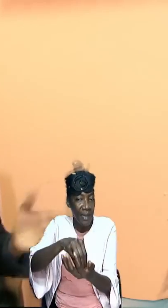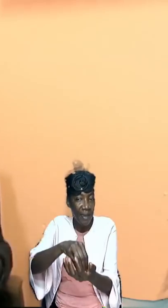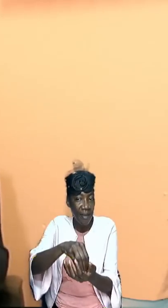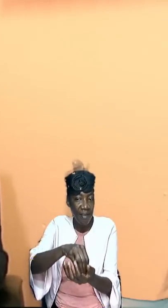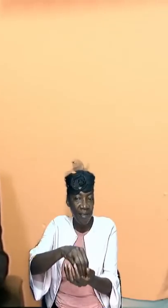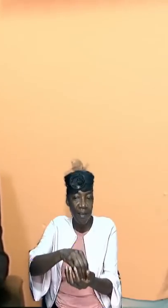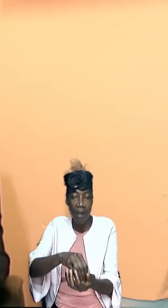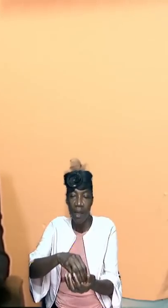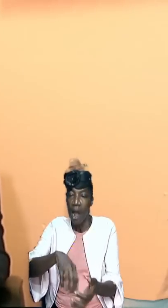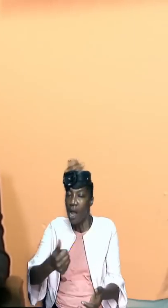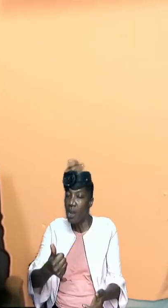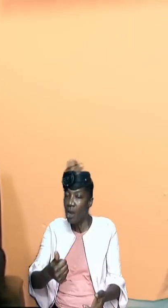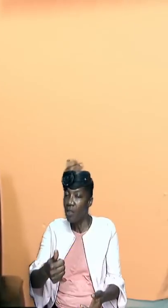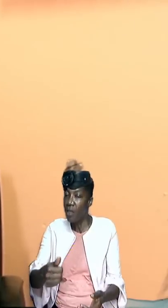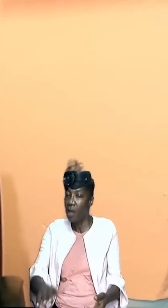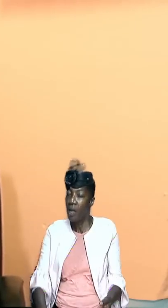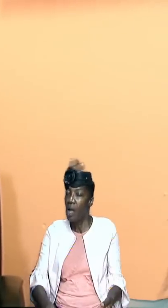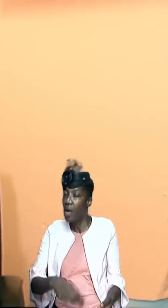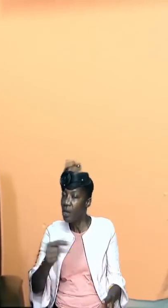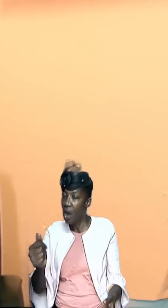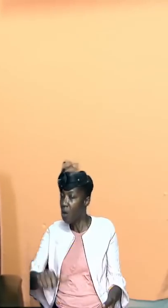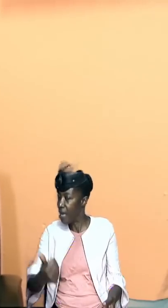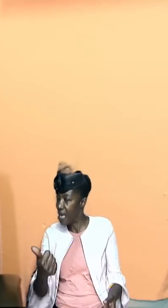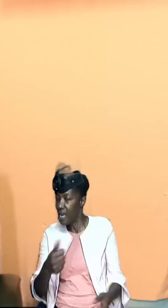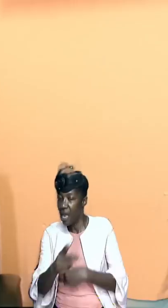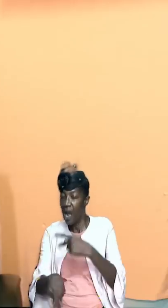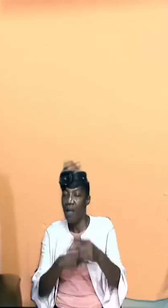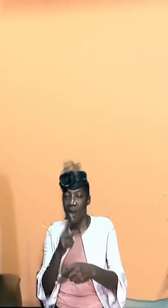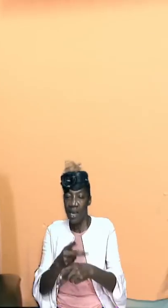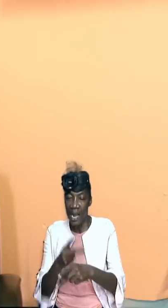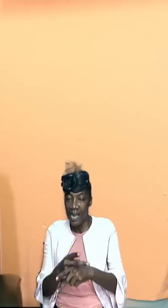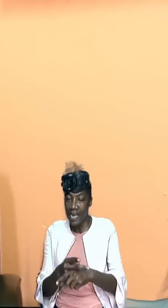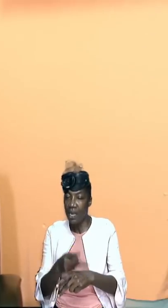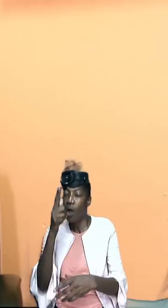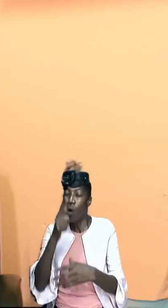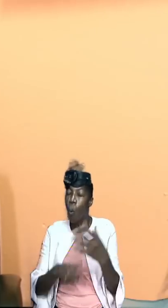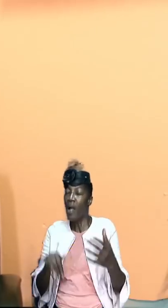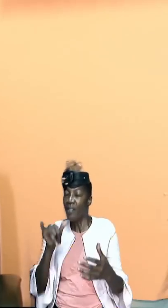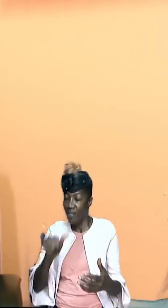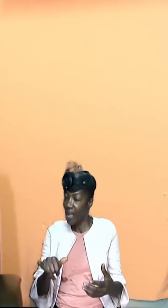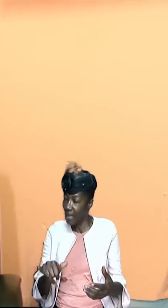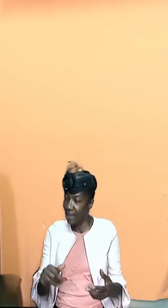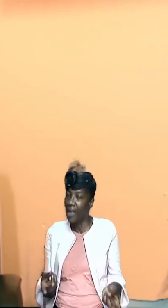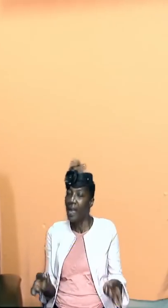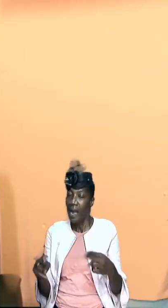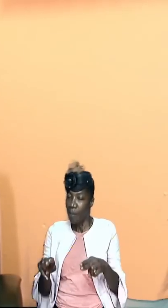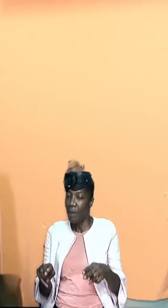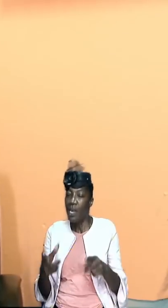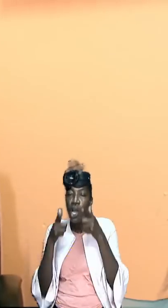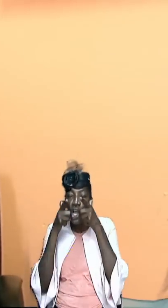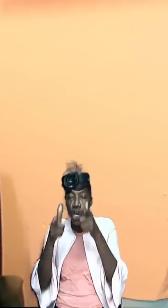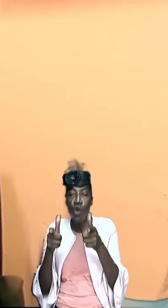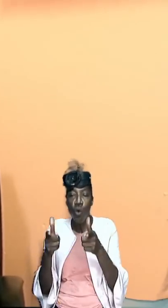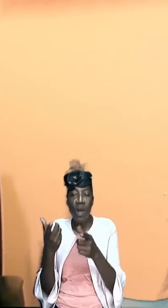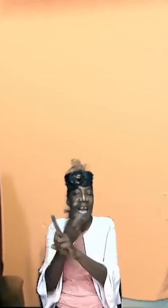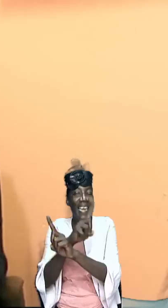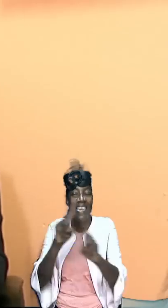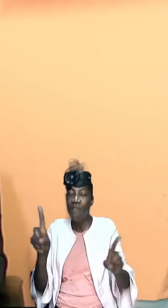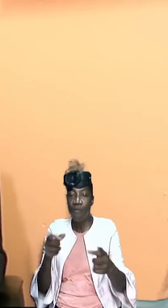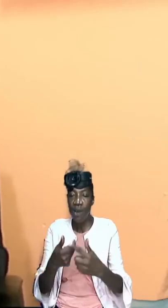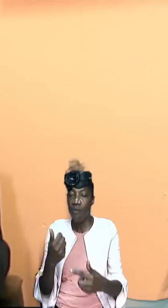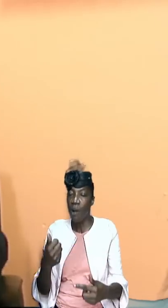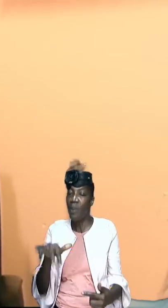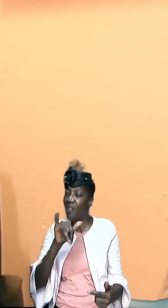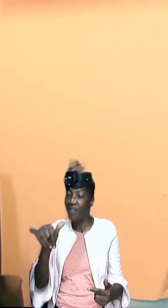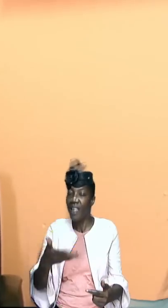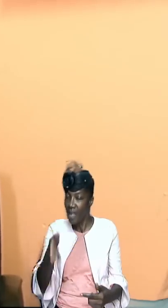any other kind of dog. And whatever that species turns out to be, it's going to look different from the German shepherd